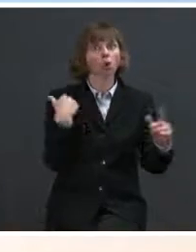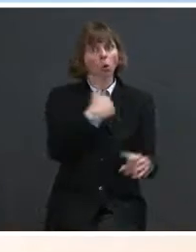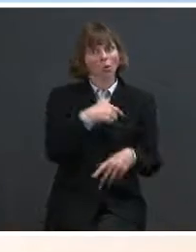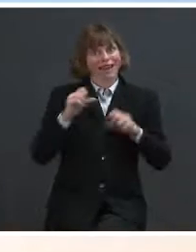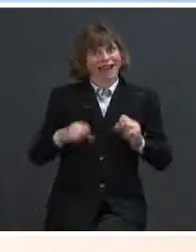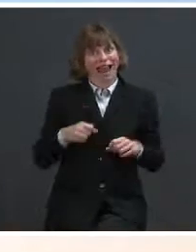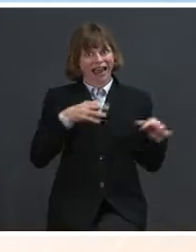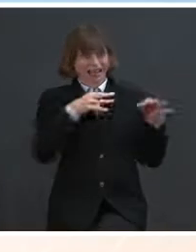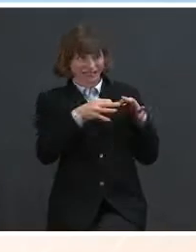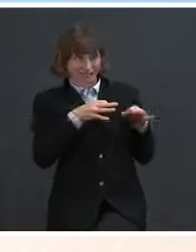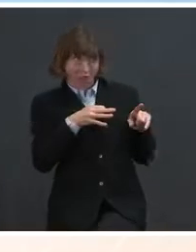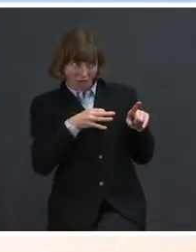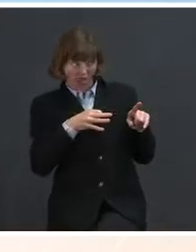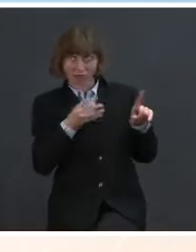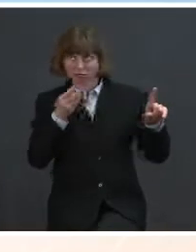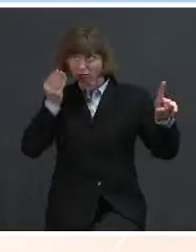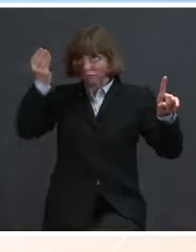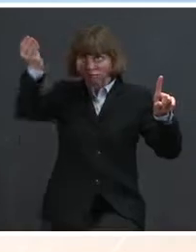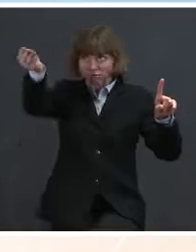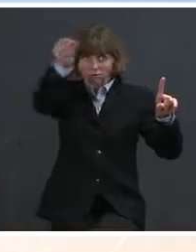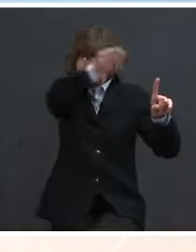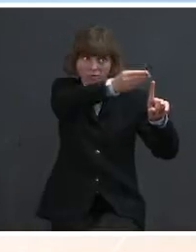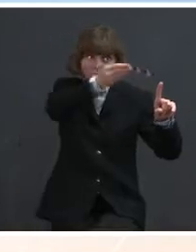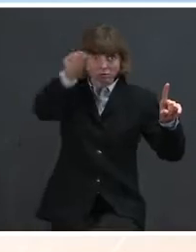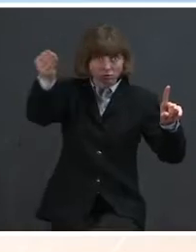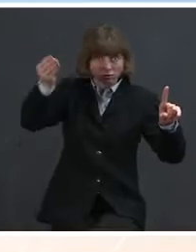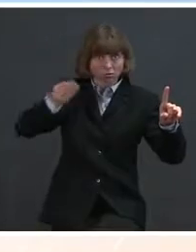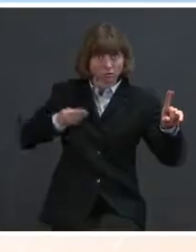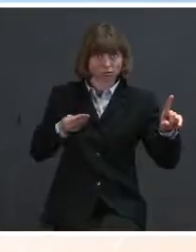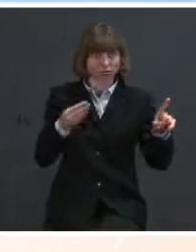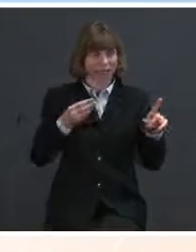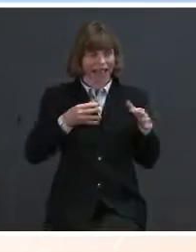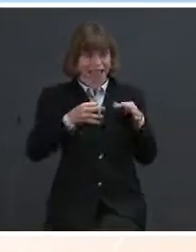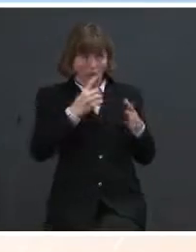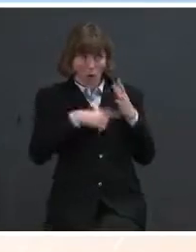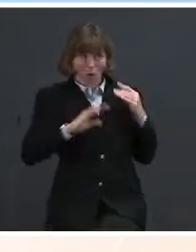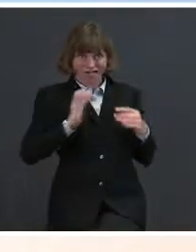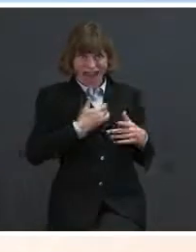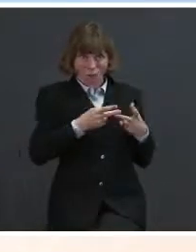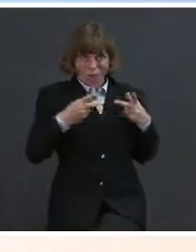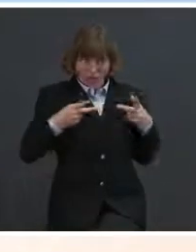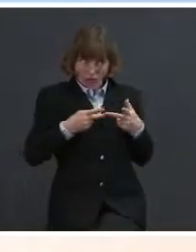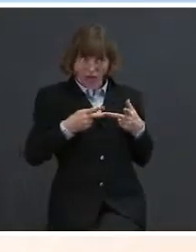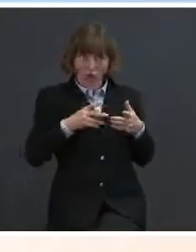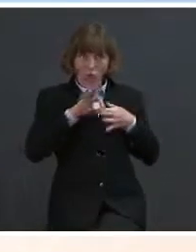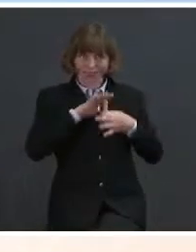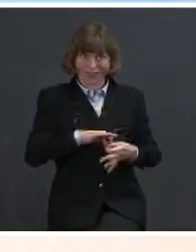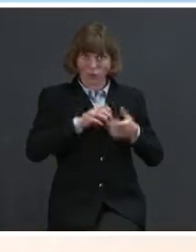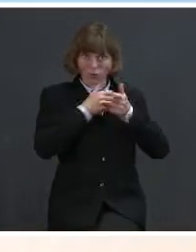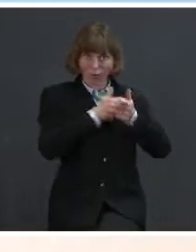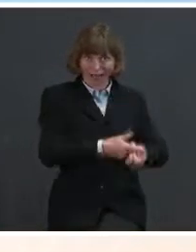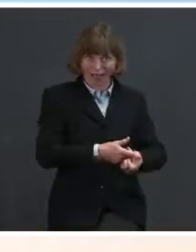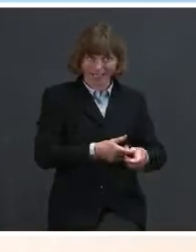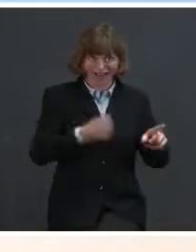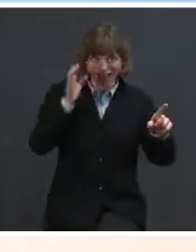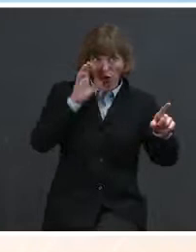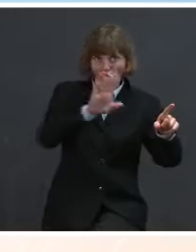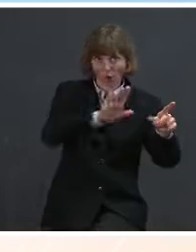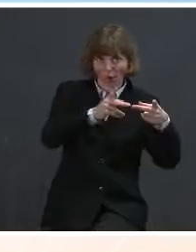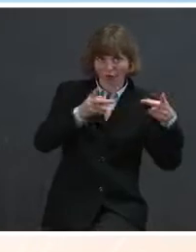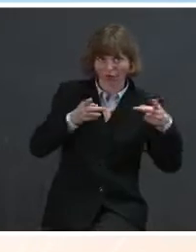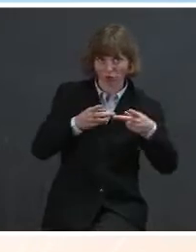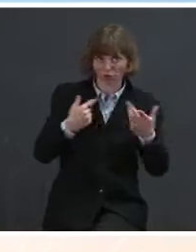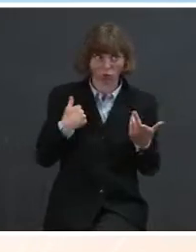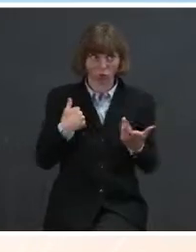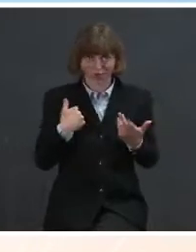the Iranians what our position is with respect to the compliance for compliance approach and to hear what their position is. And we're